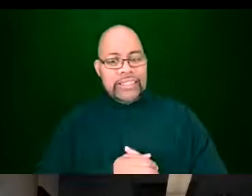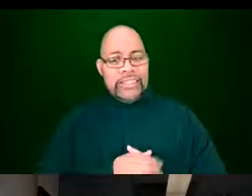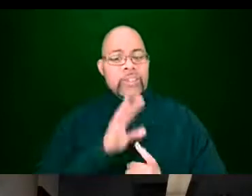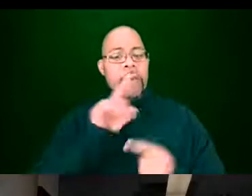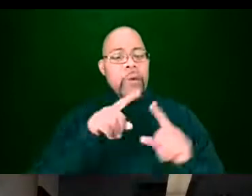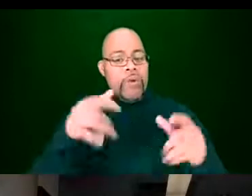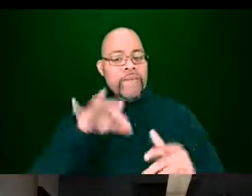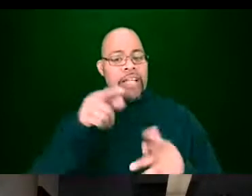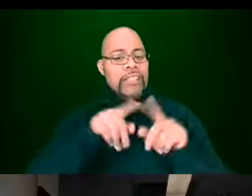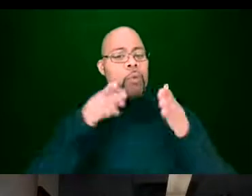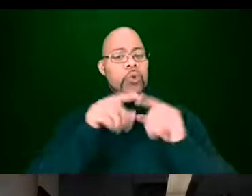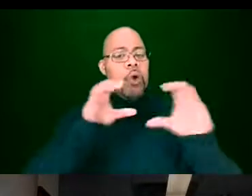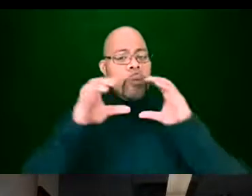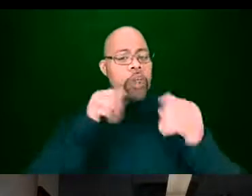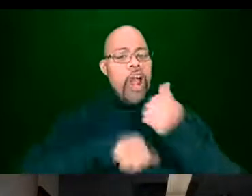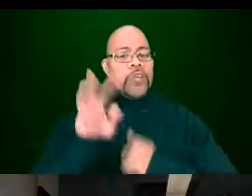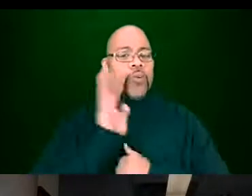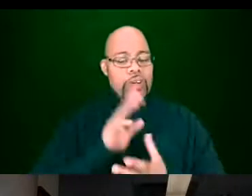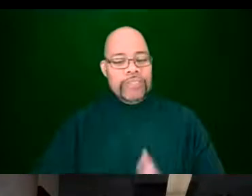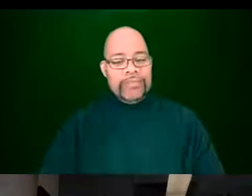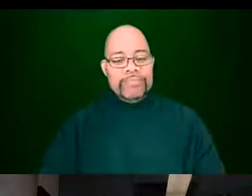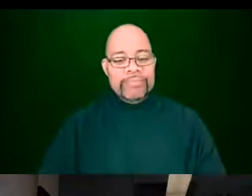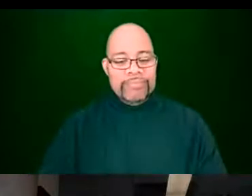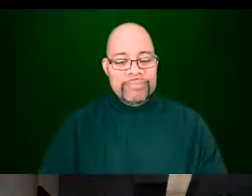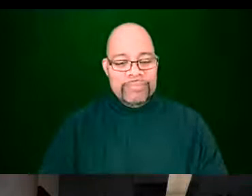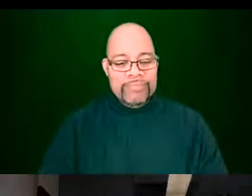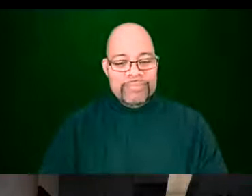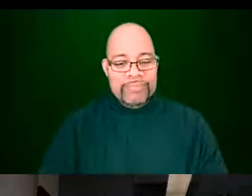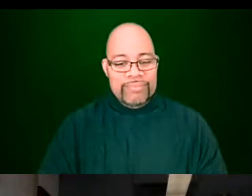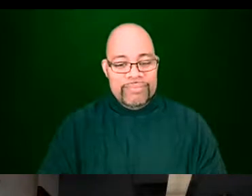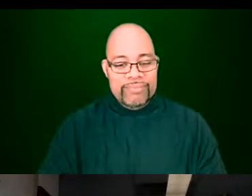but you do find ways to communicate under the water, just not speaking.